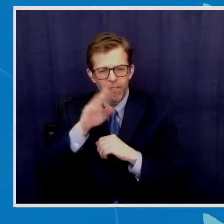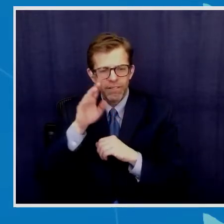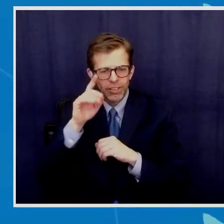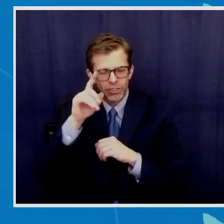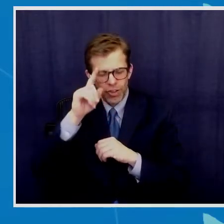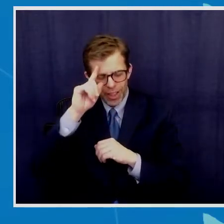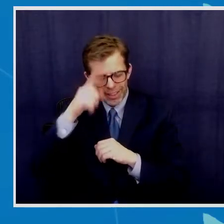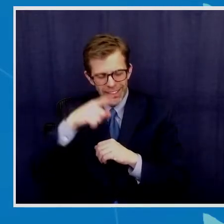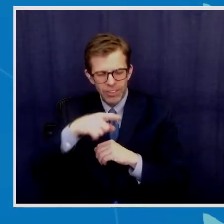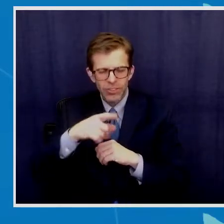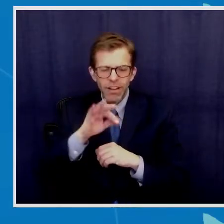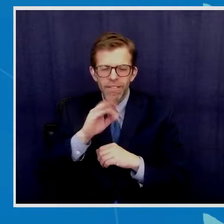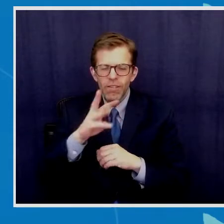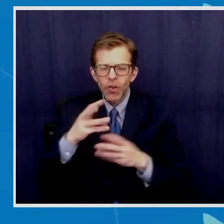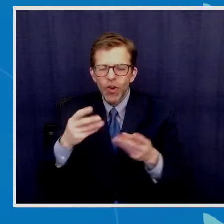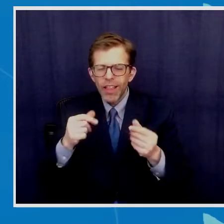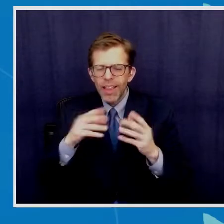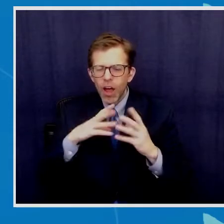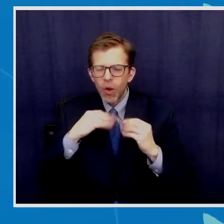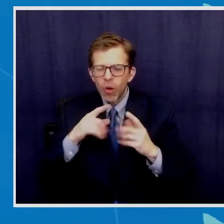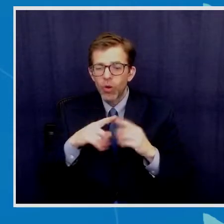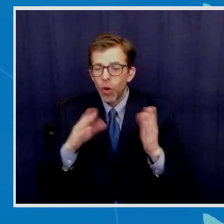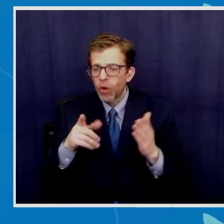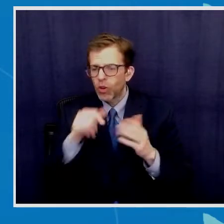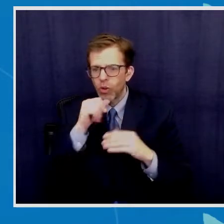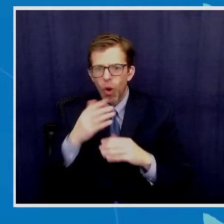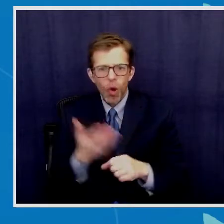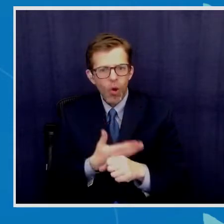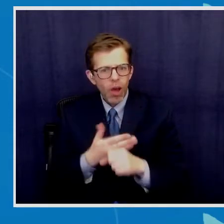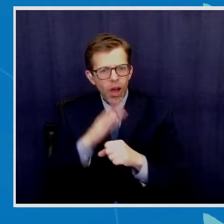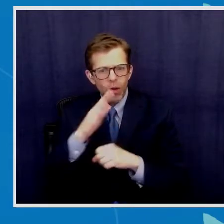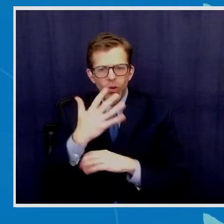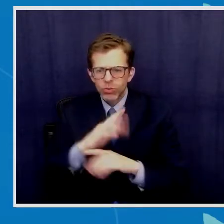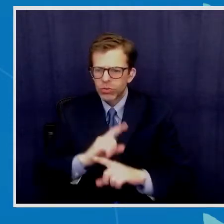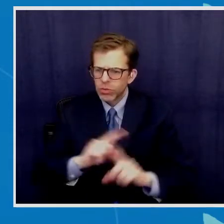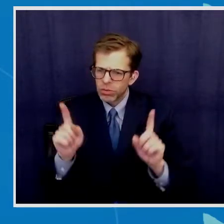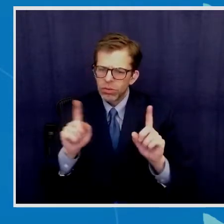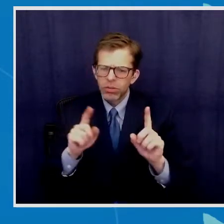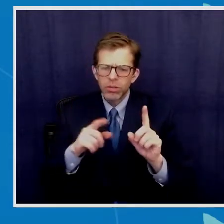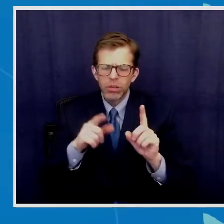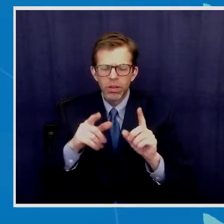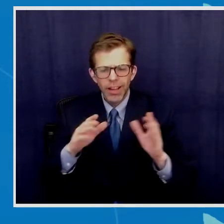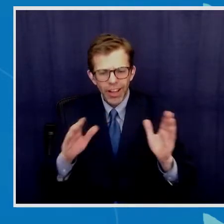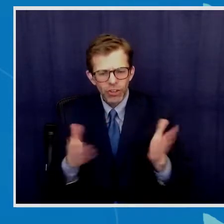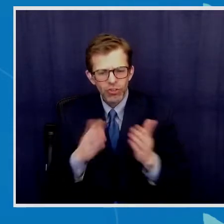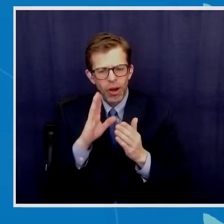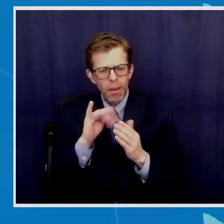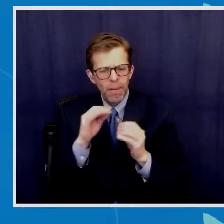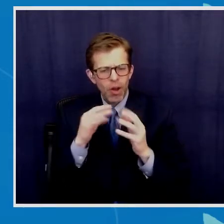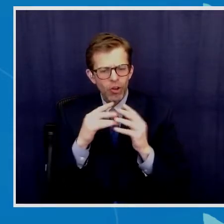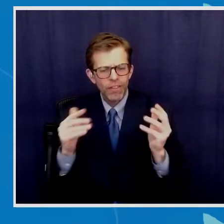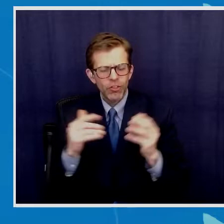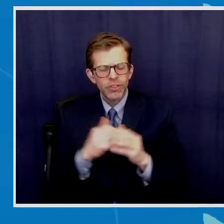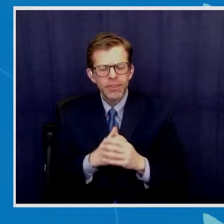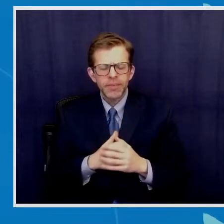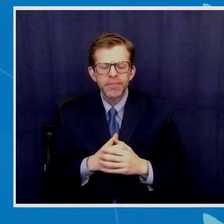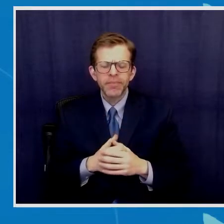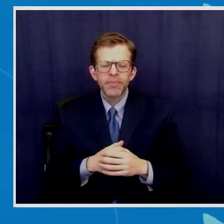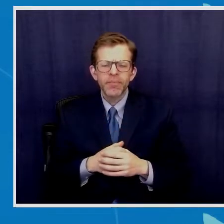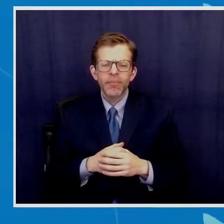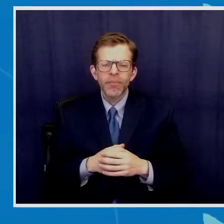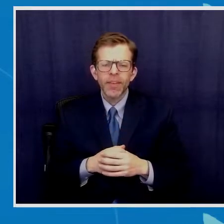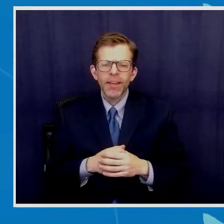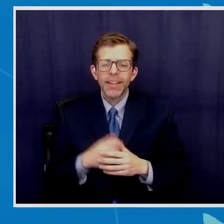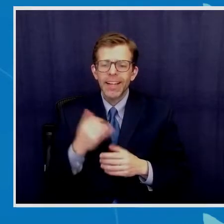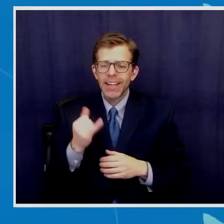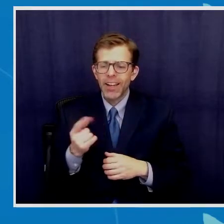landowners to encourage them, don't cut down your trees. Encourage the biodiversity. And he now has more